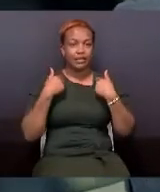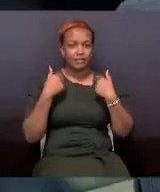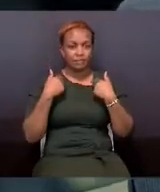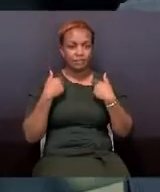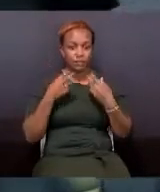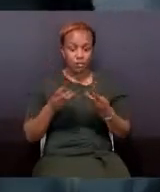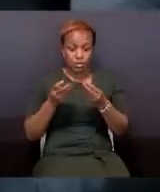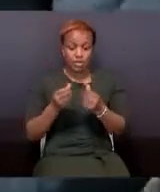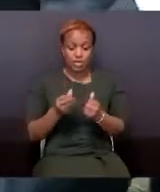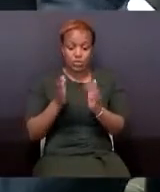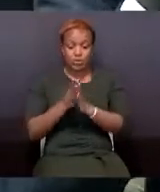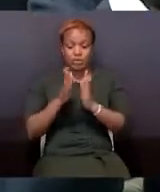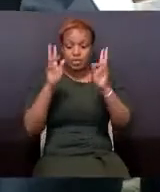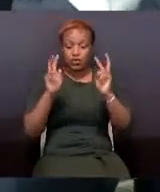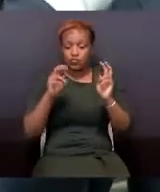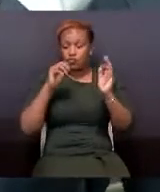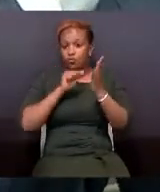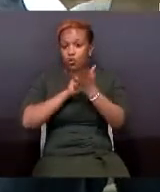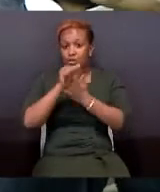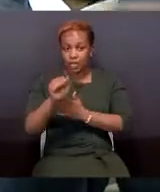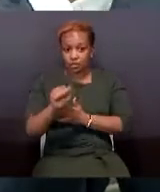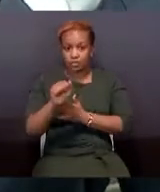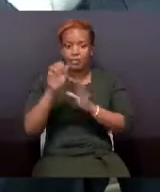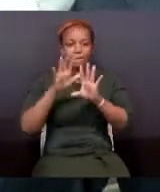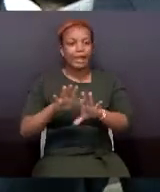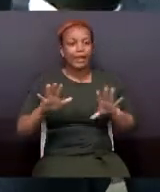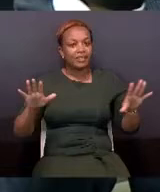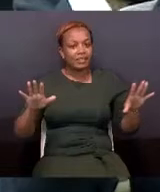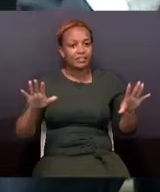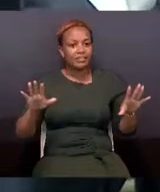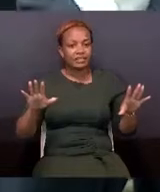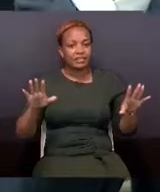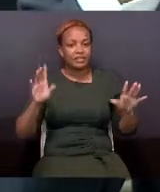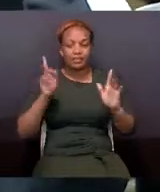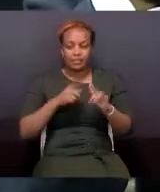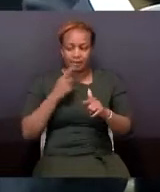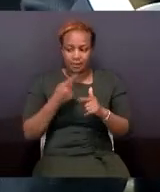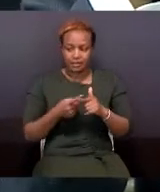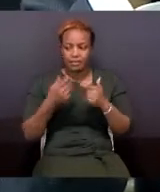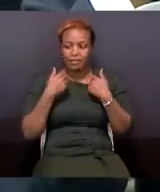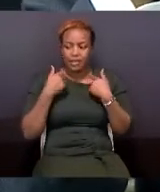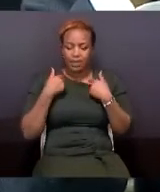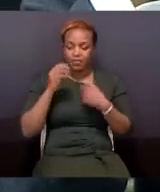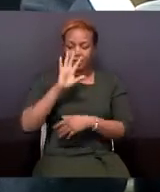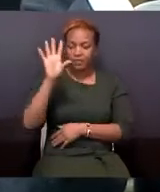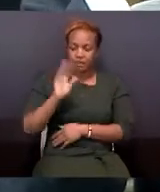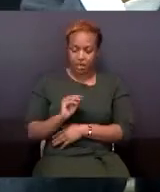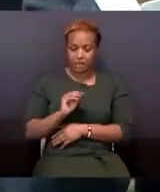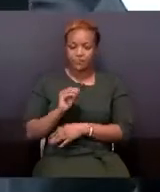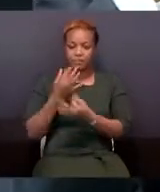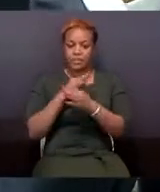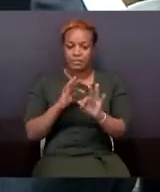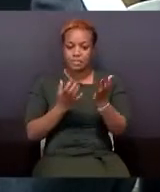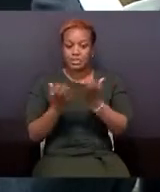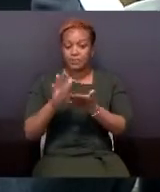the production, productivity, then we have the markets, and then the African Continental Free Trade Area is